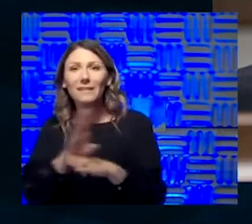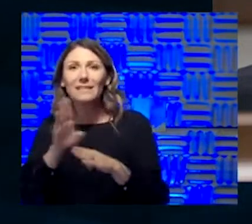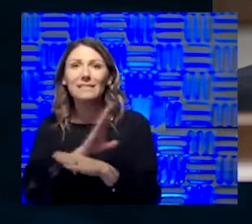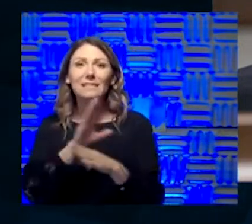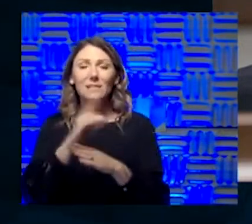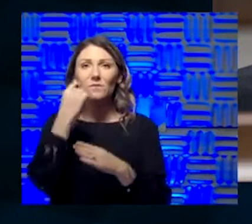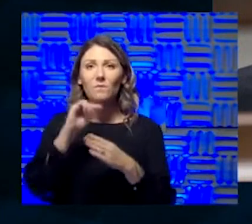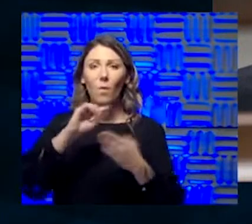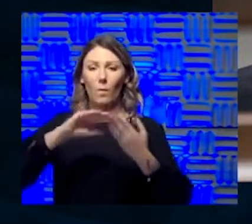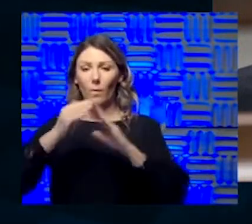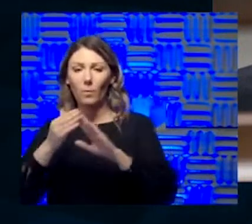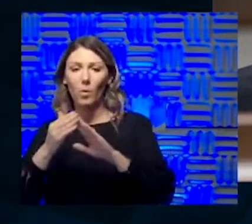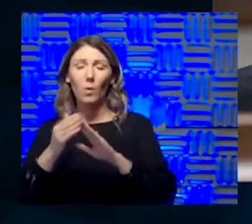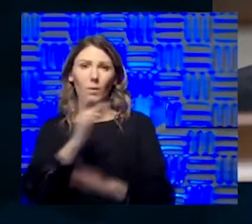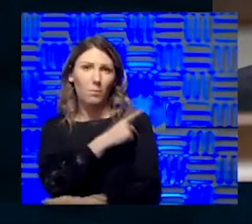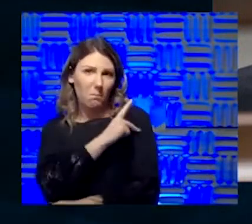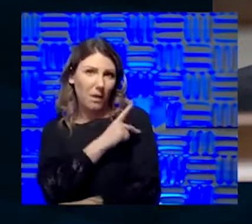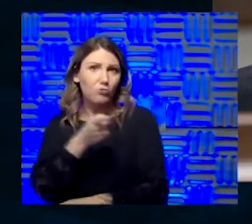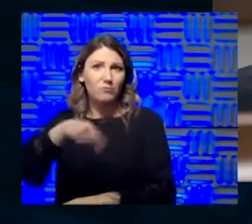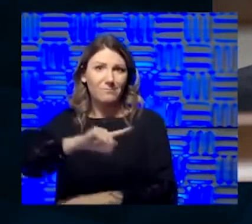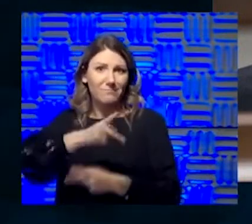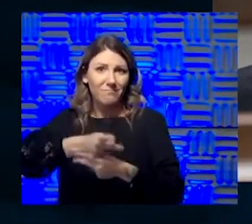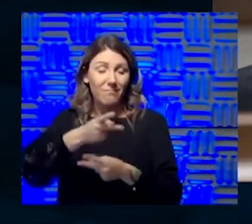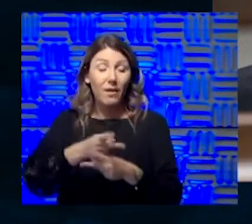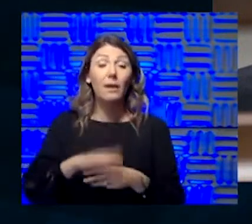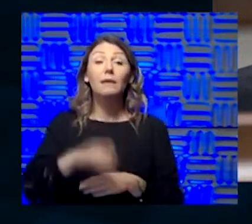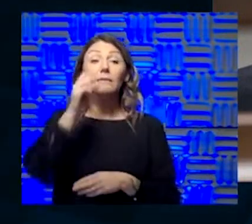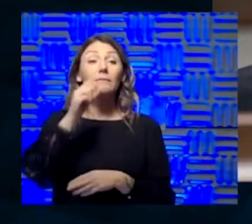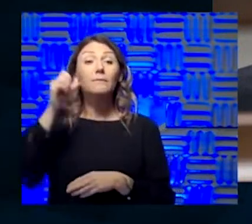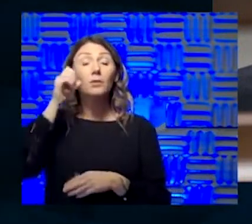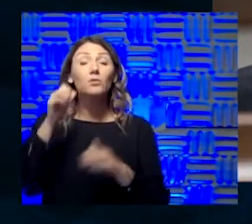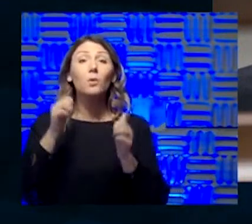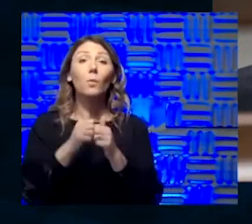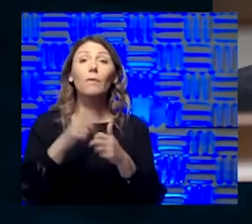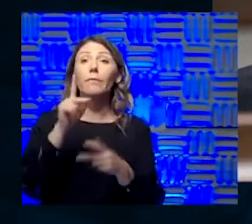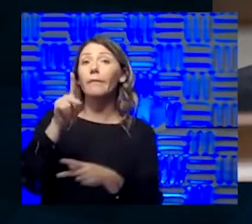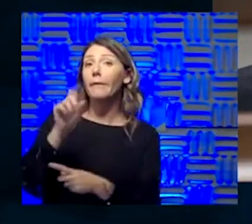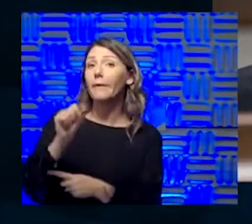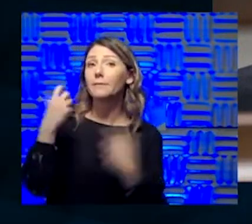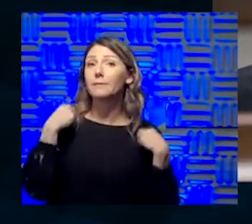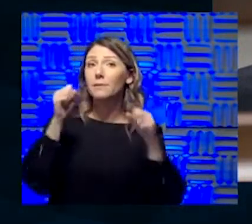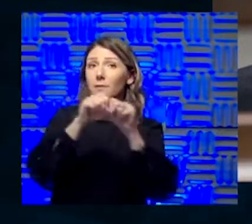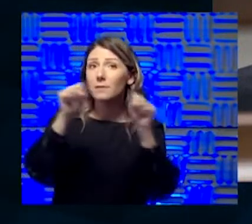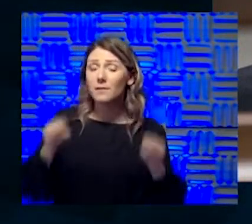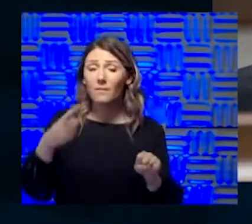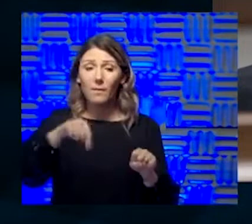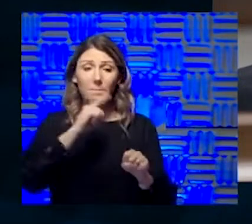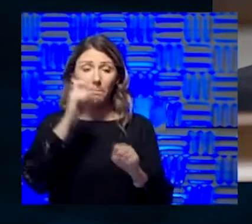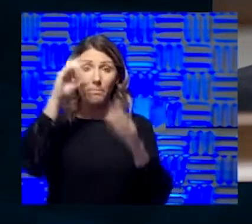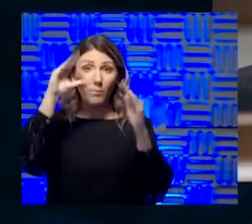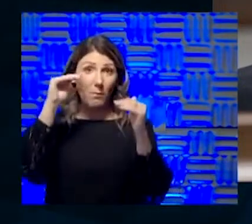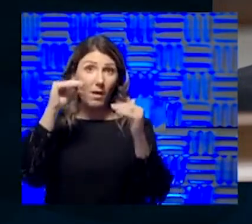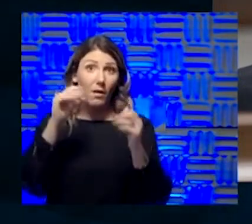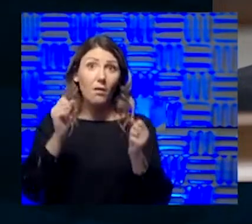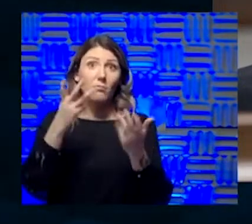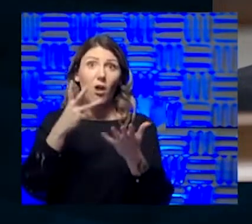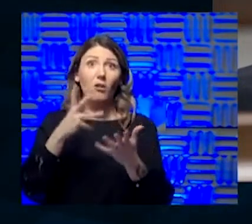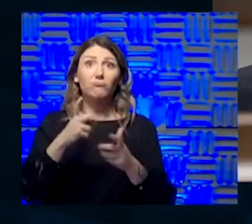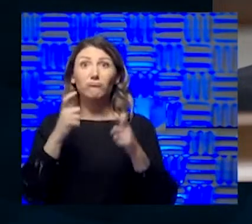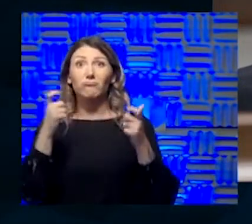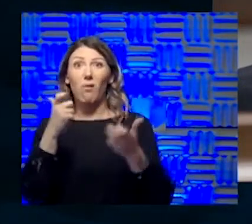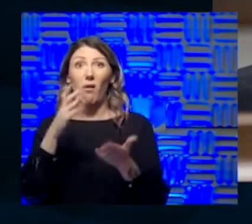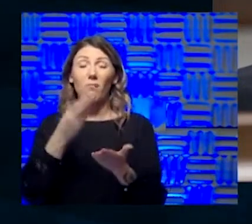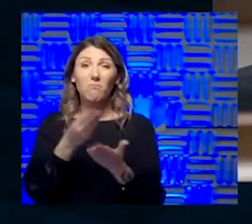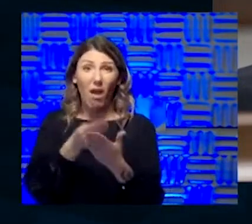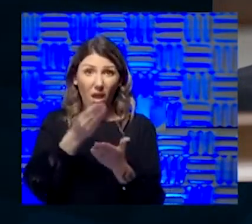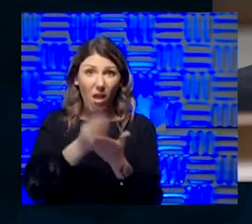serve. And yesterday in conversations with University of Kansas Health Systems, they are expecting a significant amount of money from this